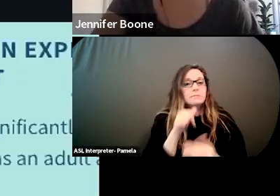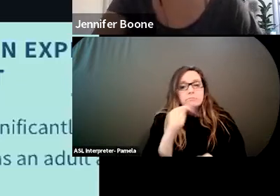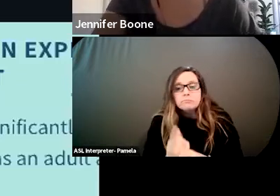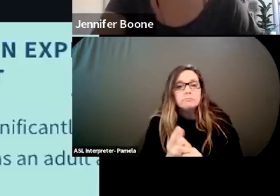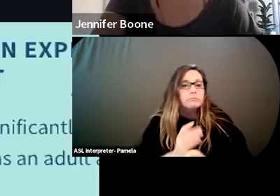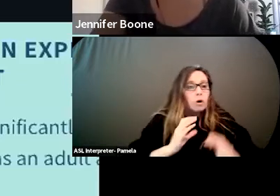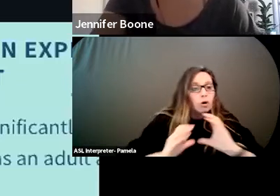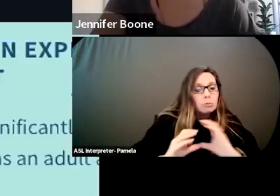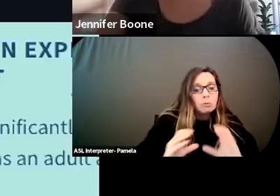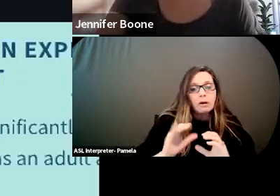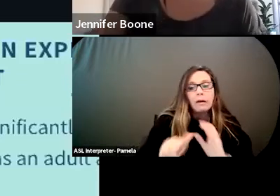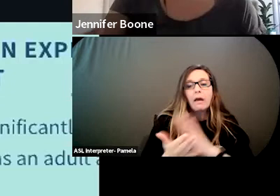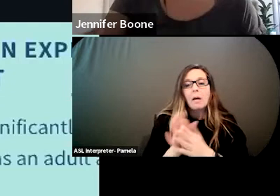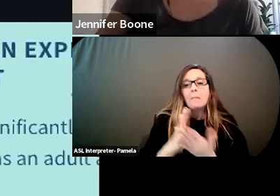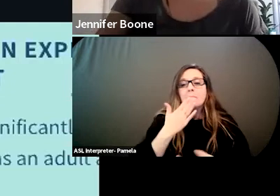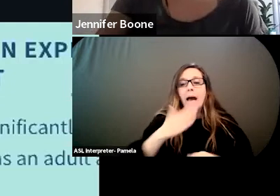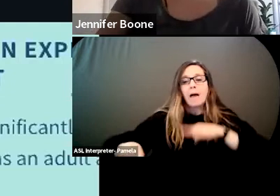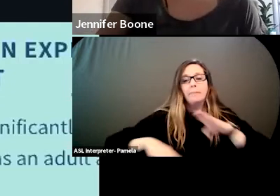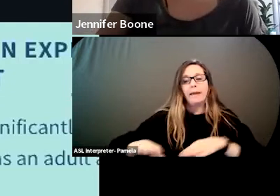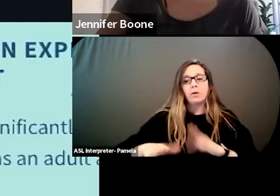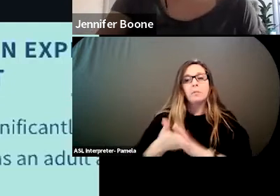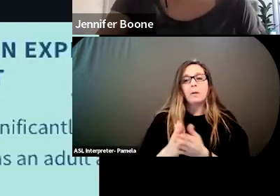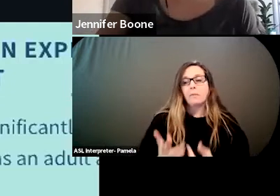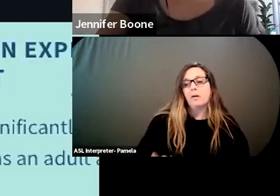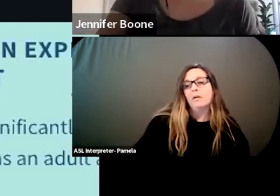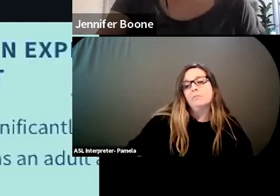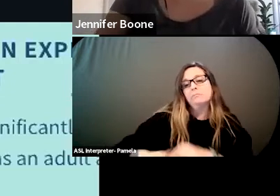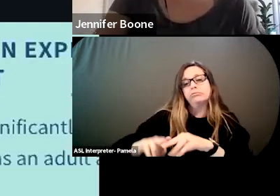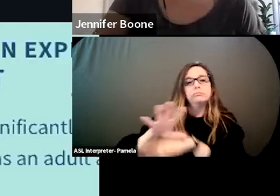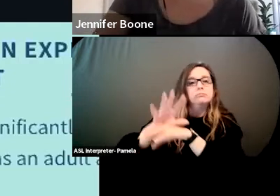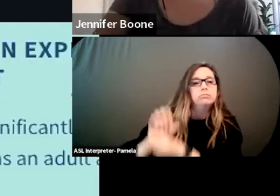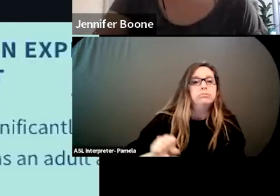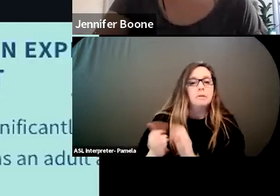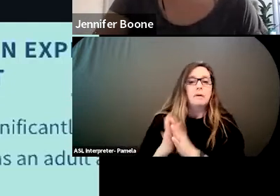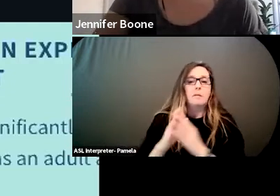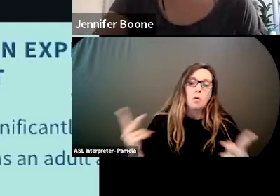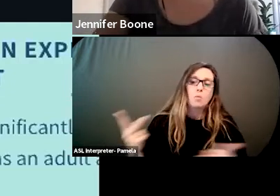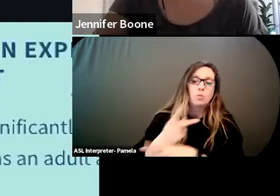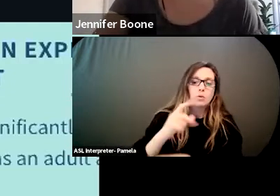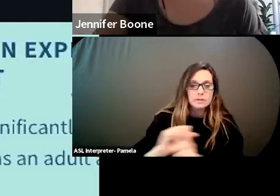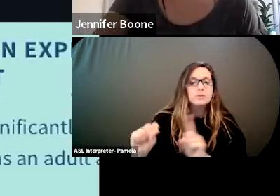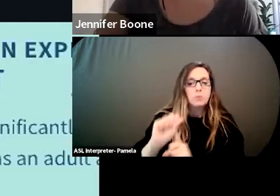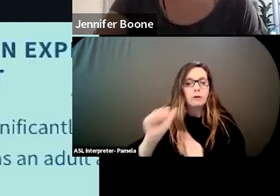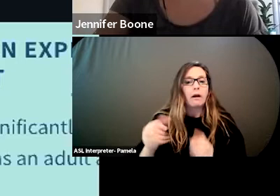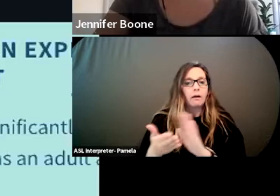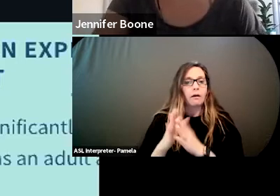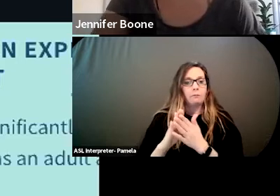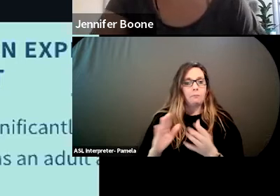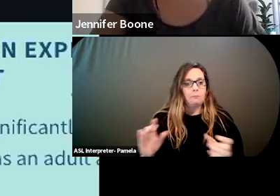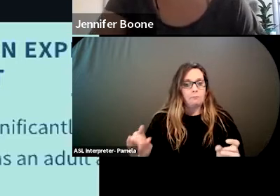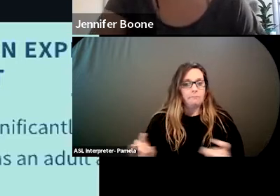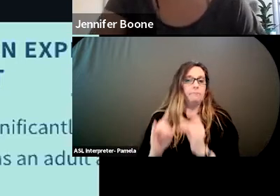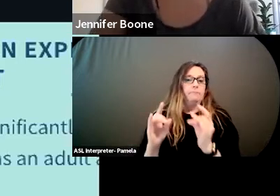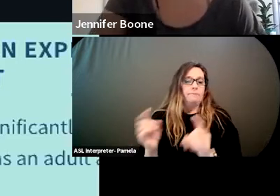the relationship, which can then increase the risk of violence occurring. So while most of the research